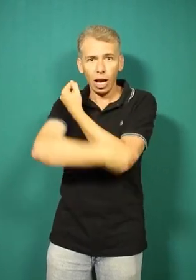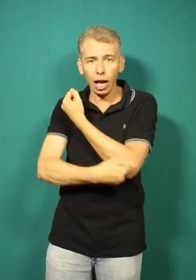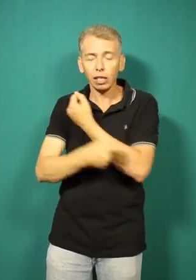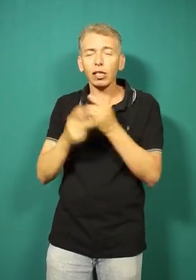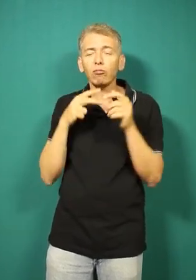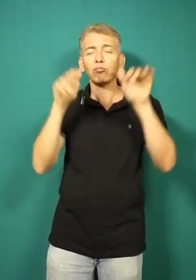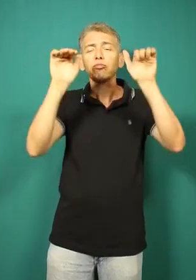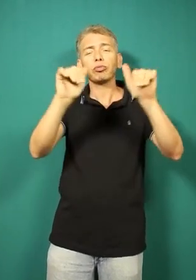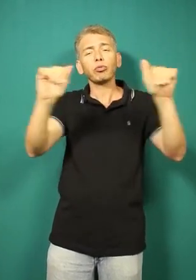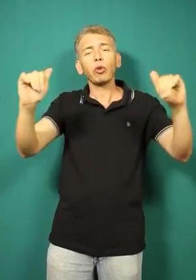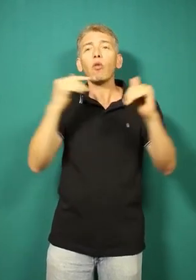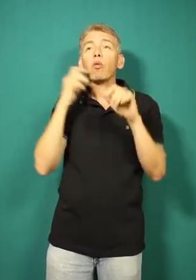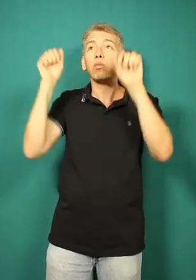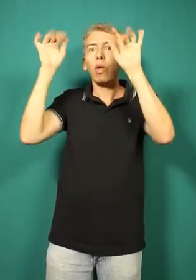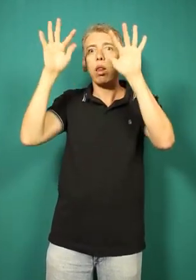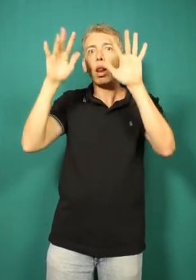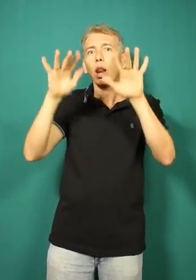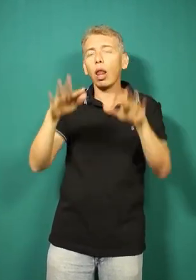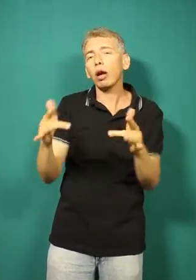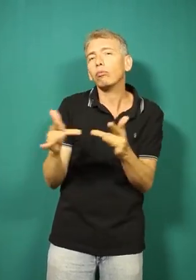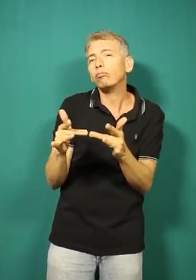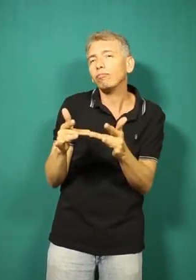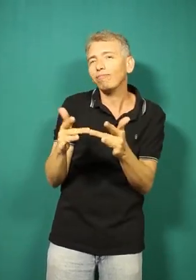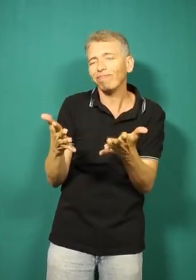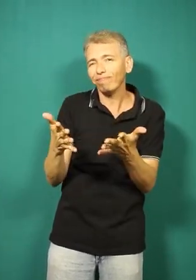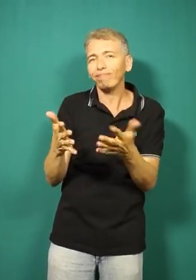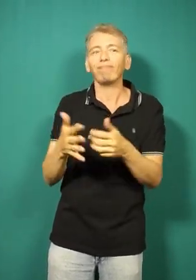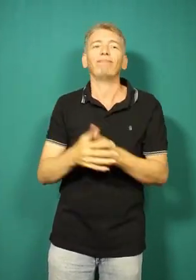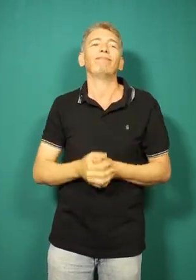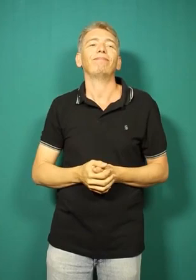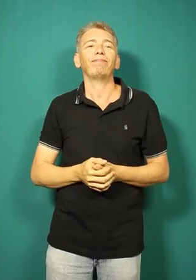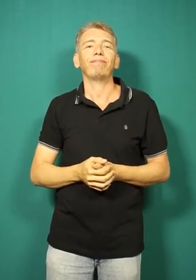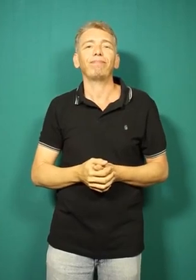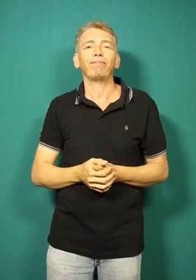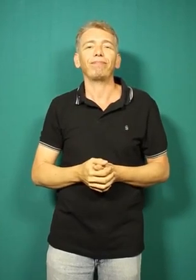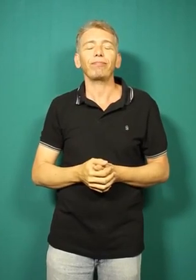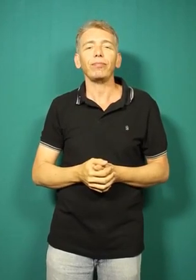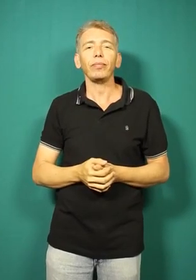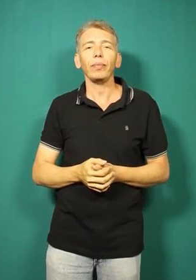are bleached by being exposed to the snow.